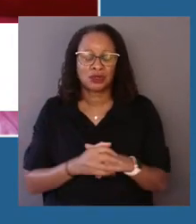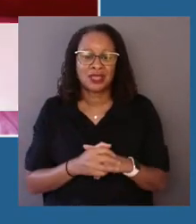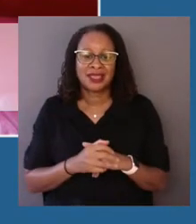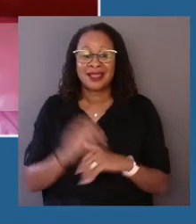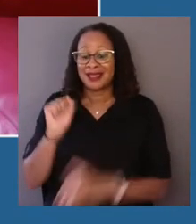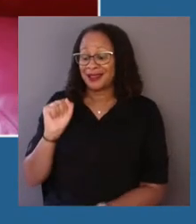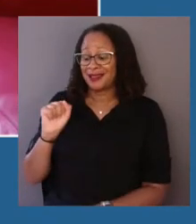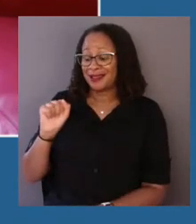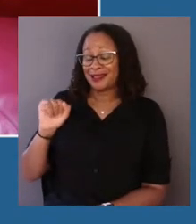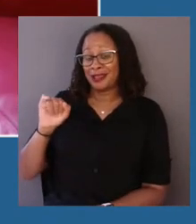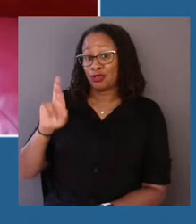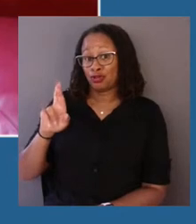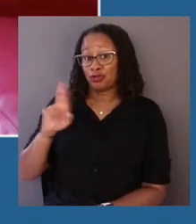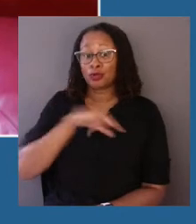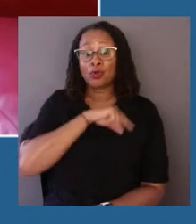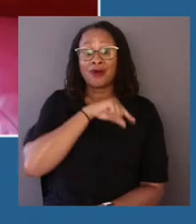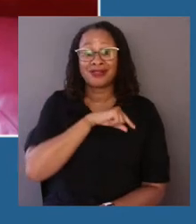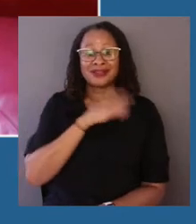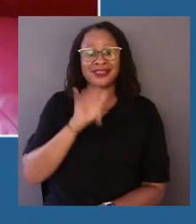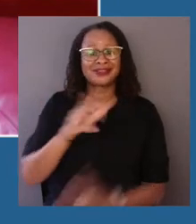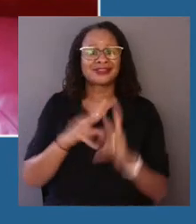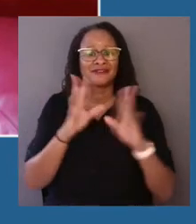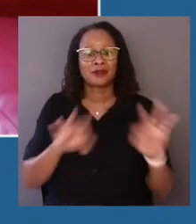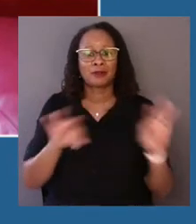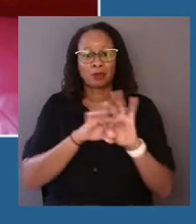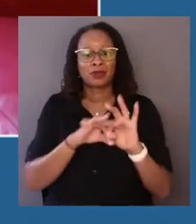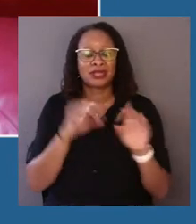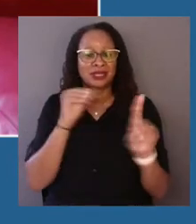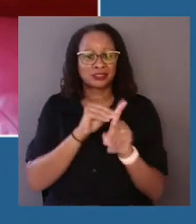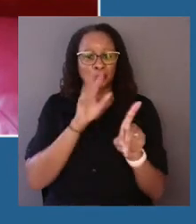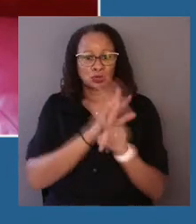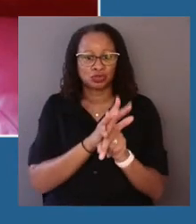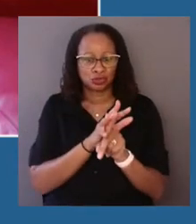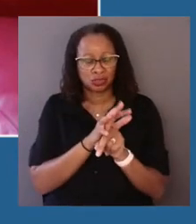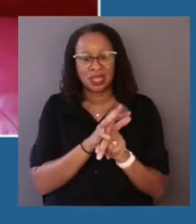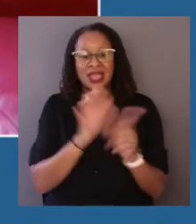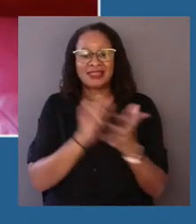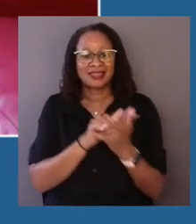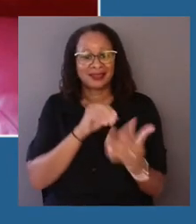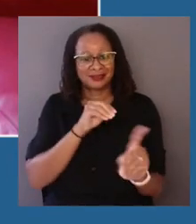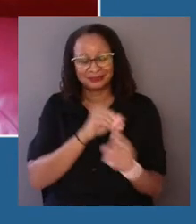quality is an important exposure that impacts